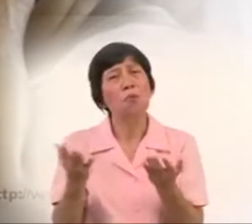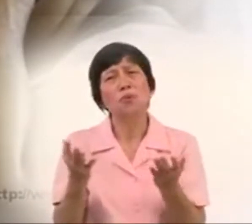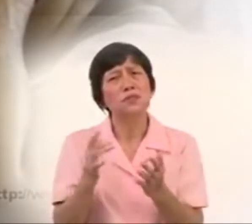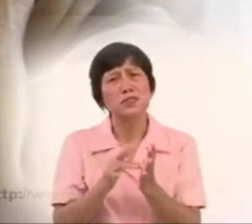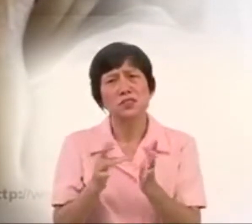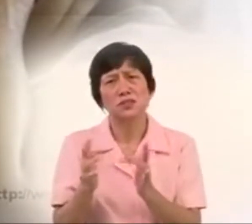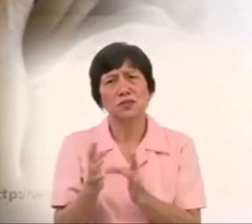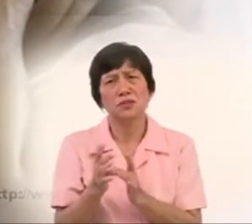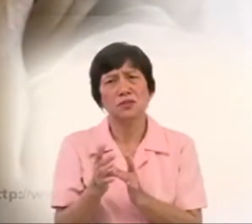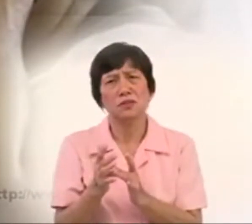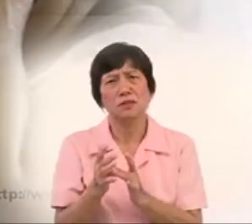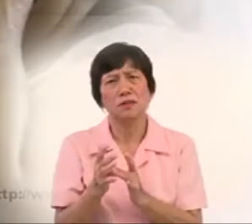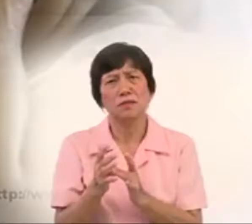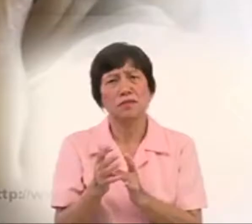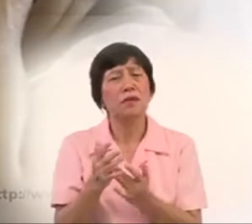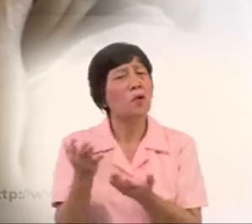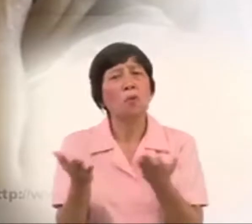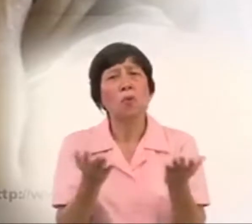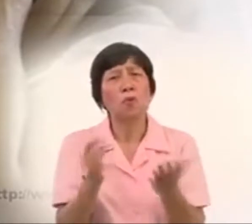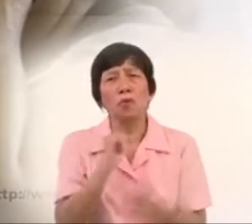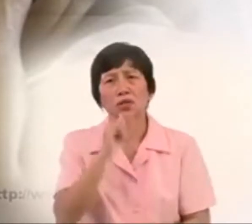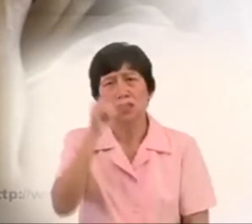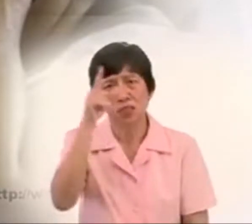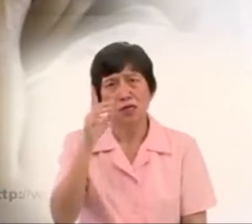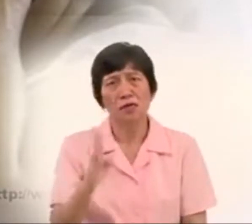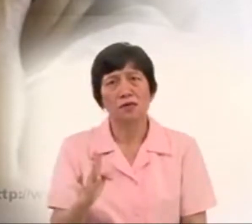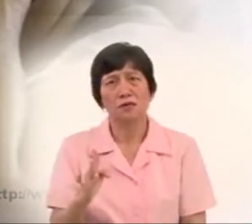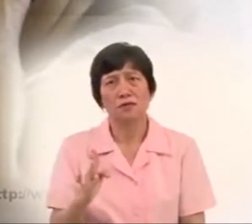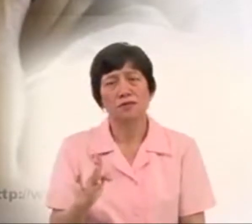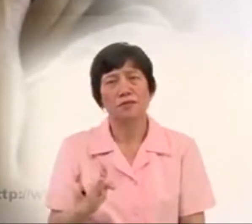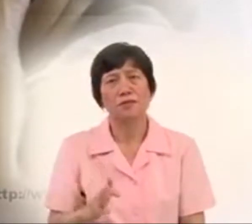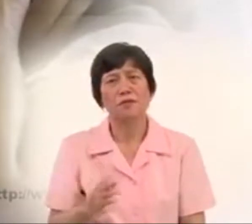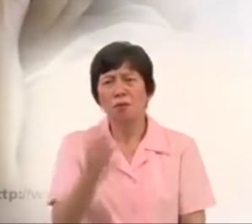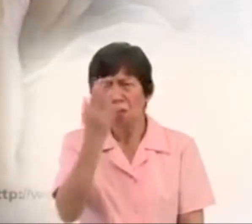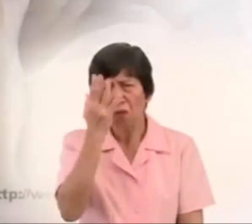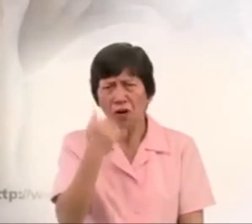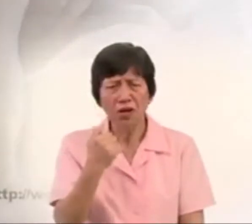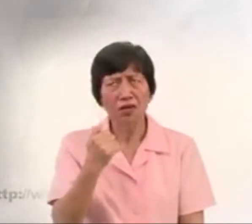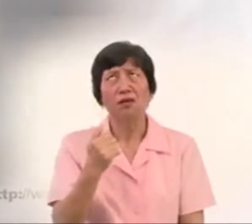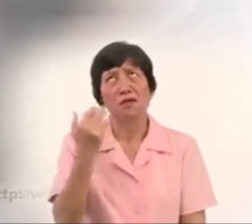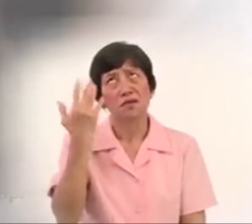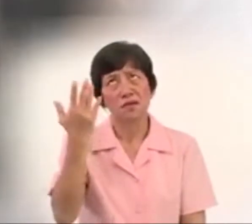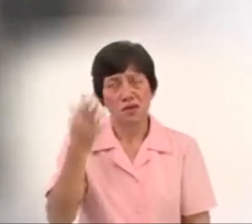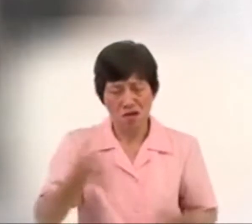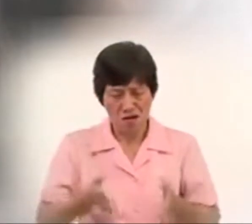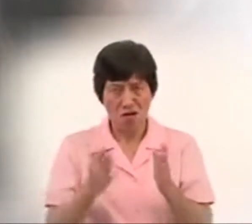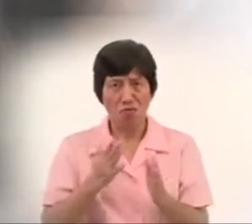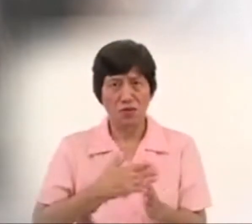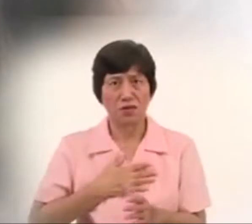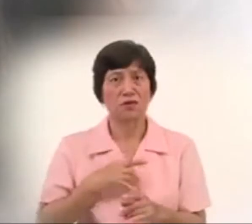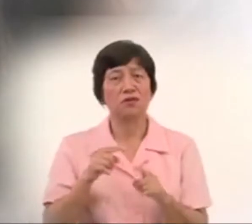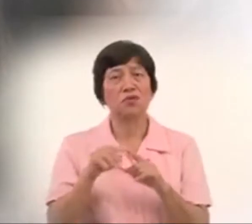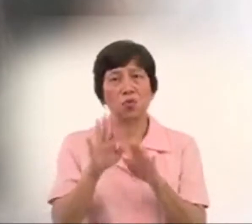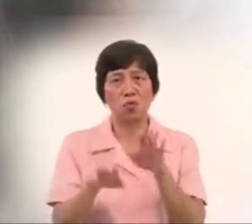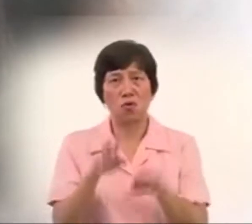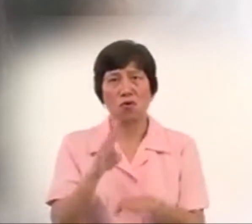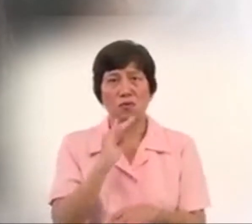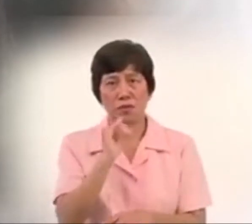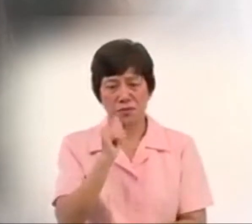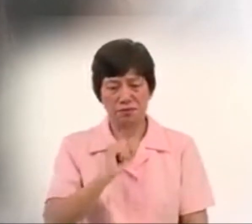Where is God? Why did He allow me to walk by myself? Why did He allow